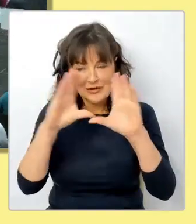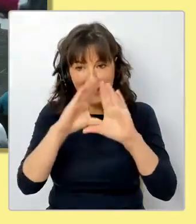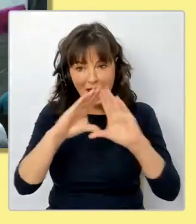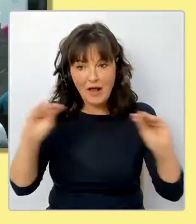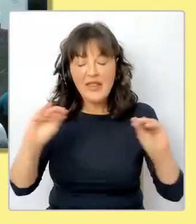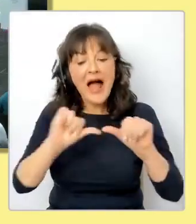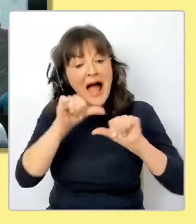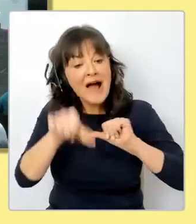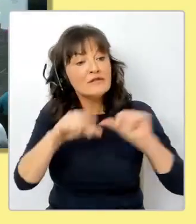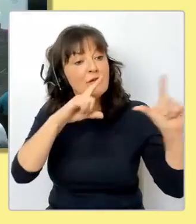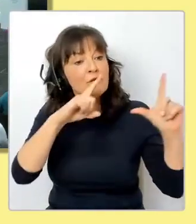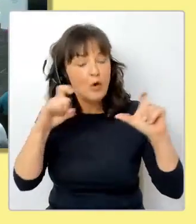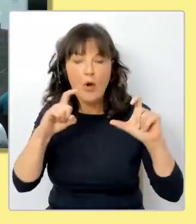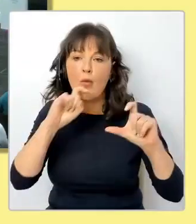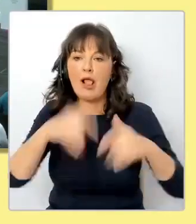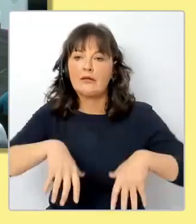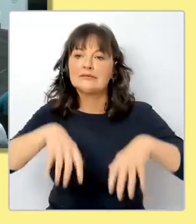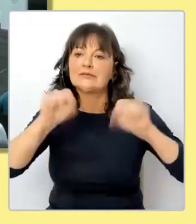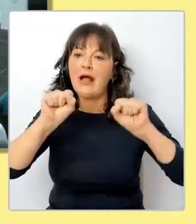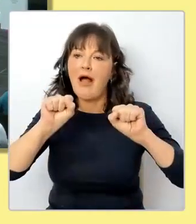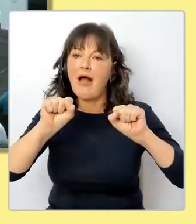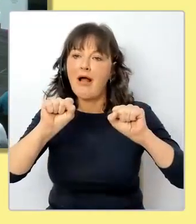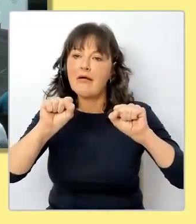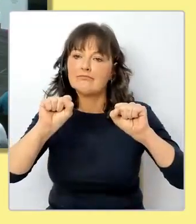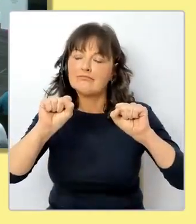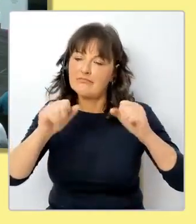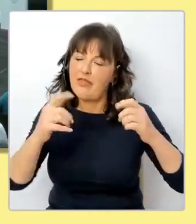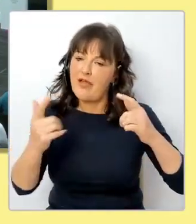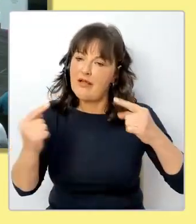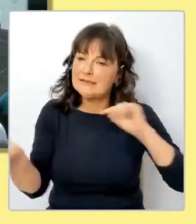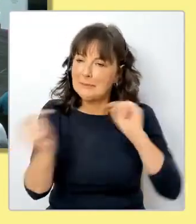started, so just pause for that.